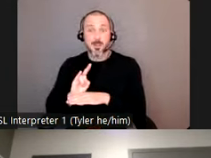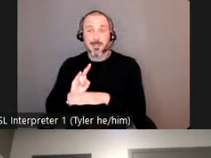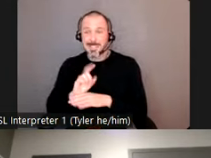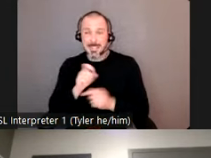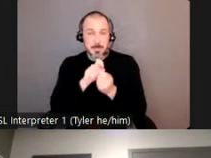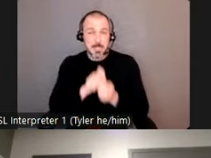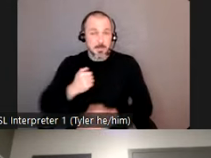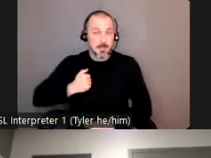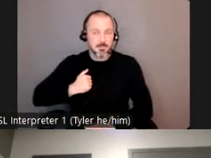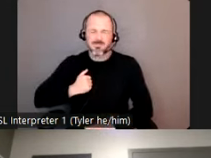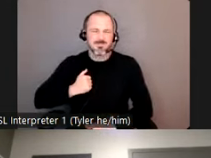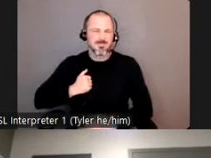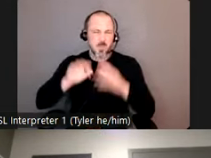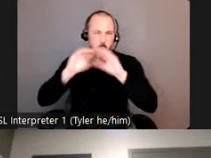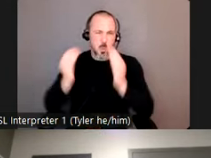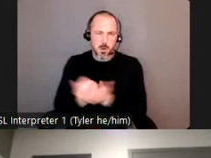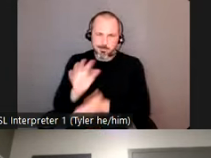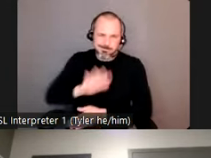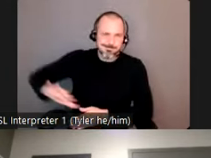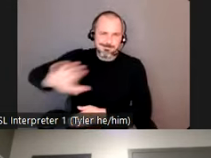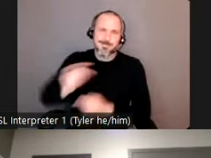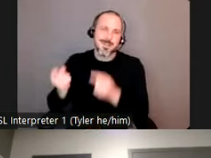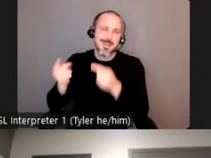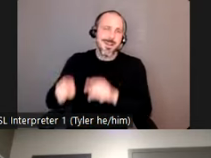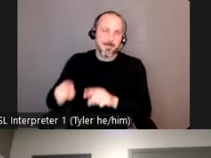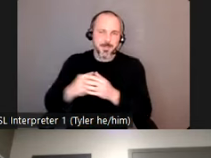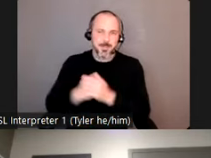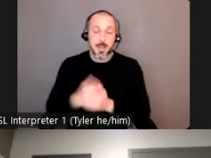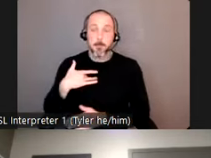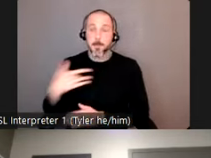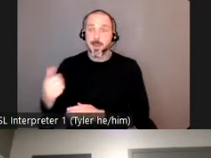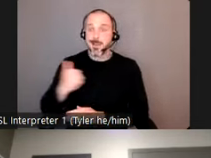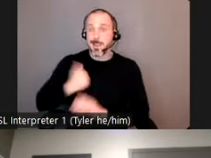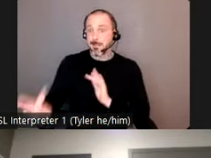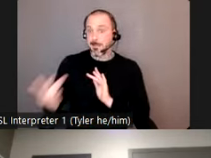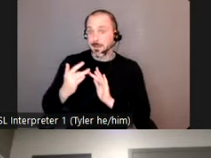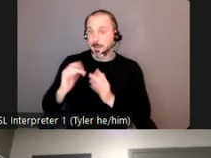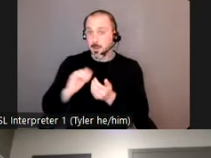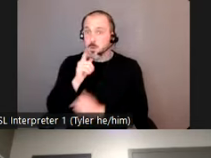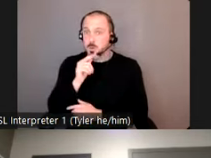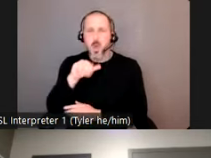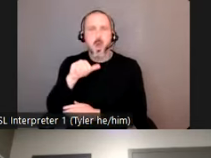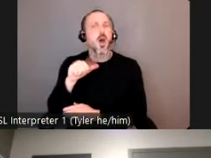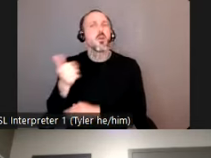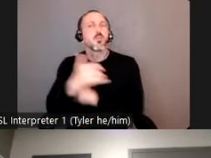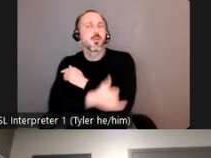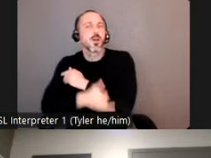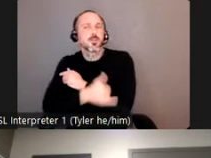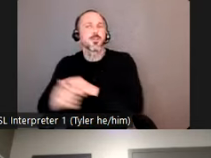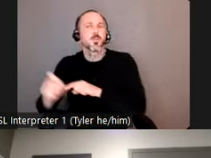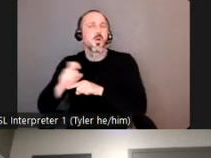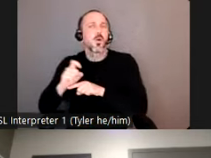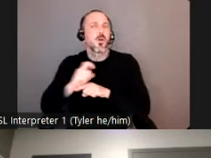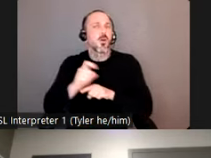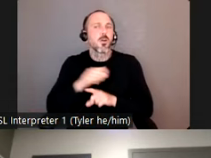by people overseas that target Canadians, and they do this through technology, social media, or the